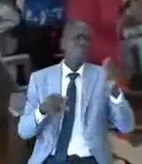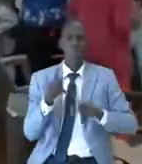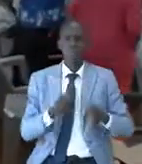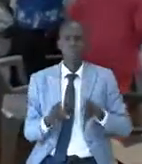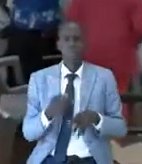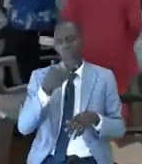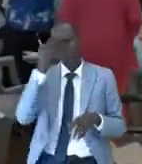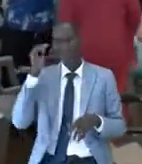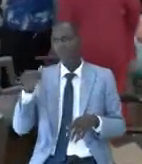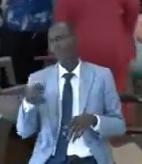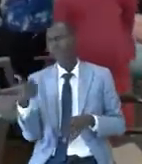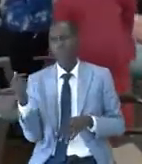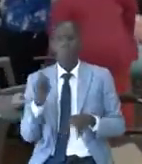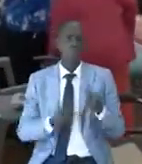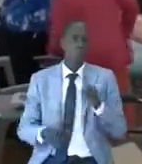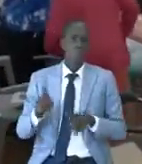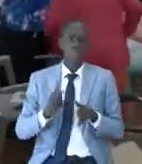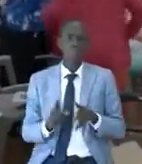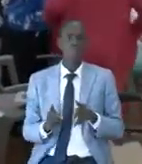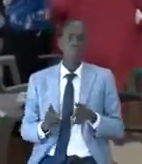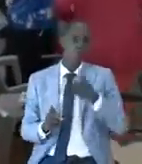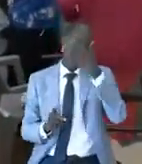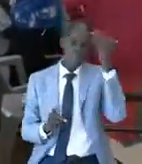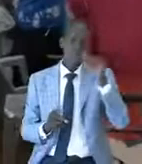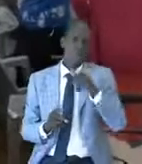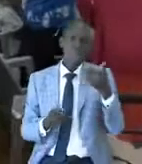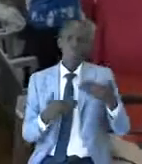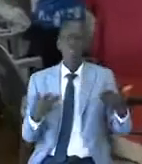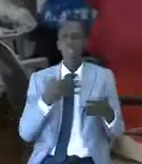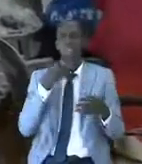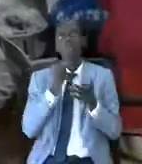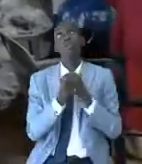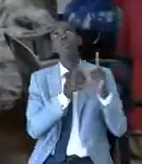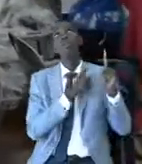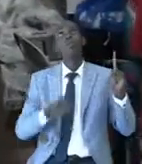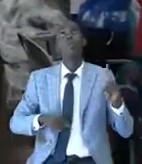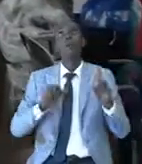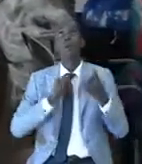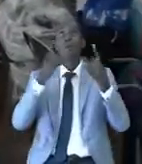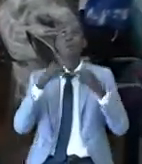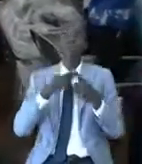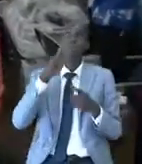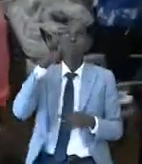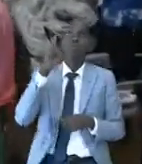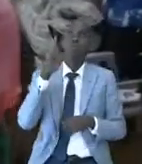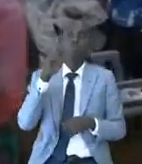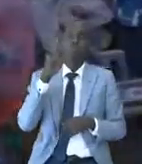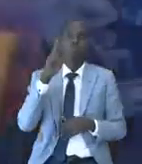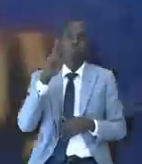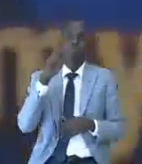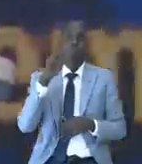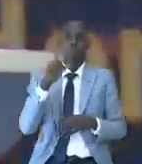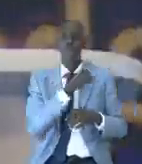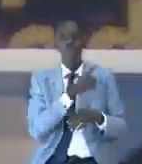them, about whoever. And say, Lord, I come. I surrender